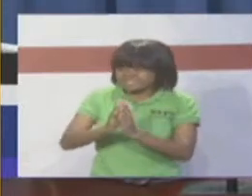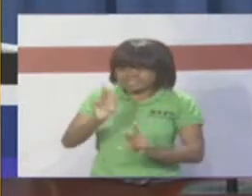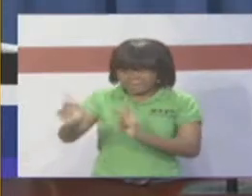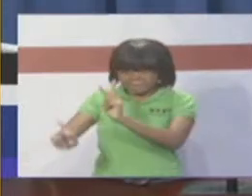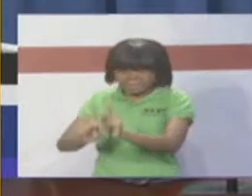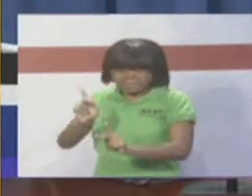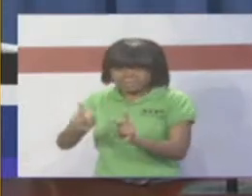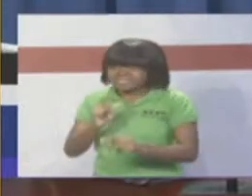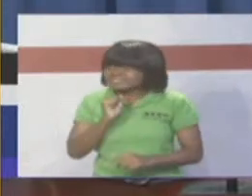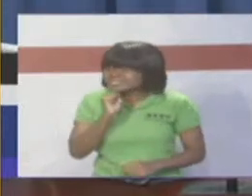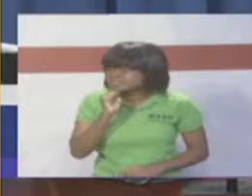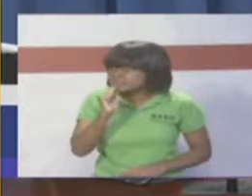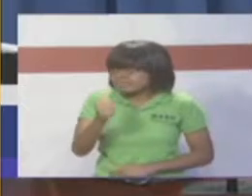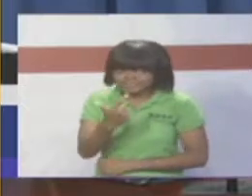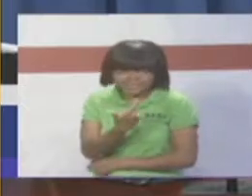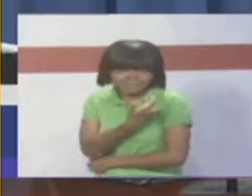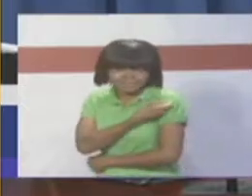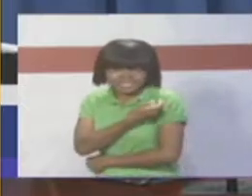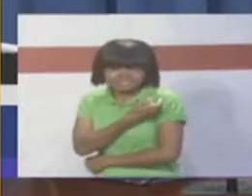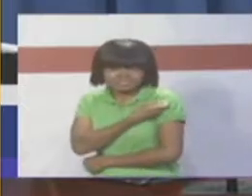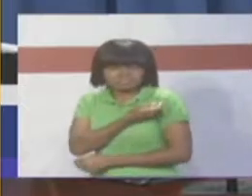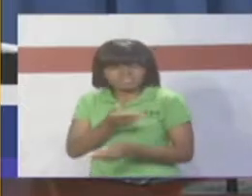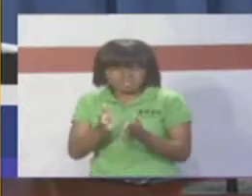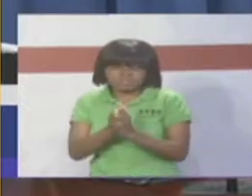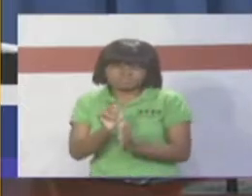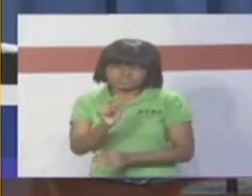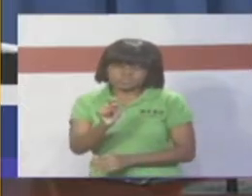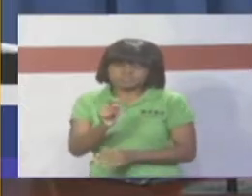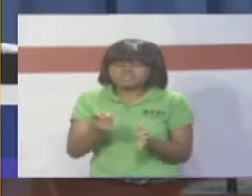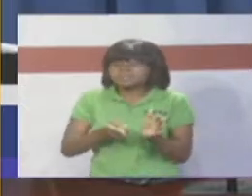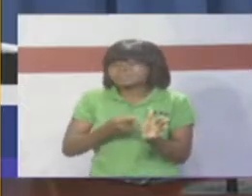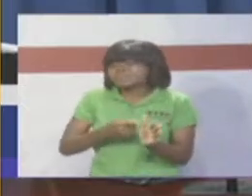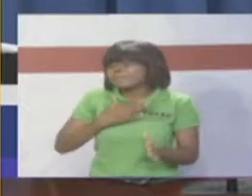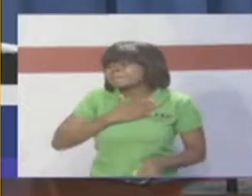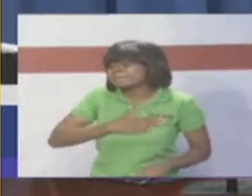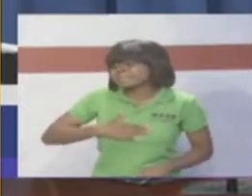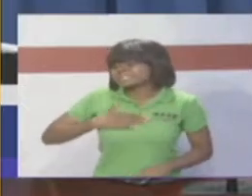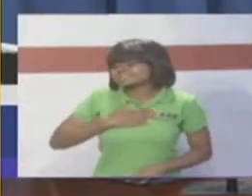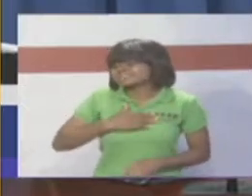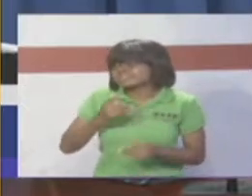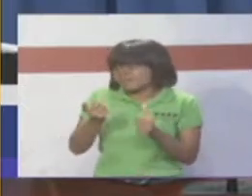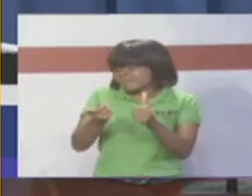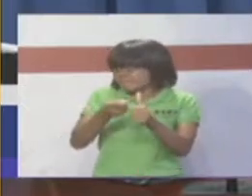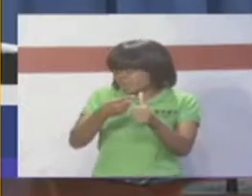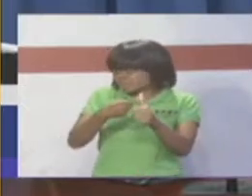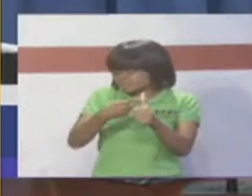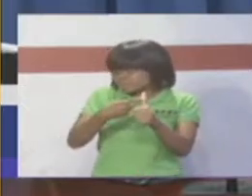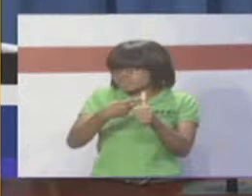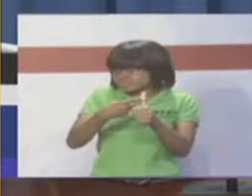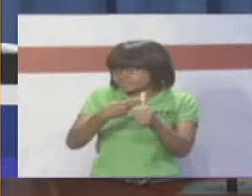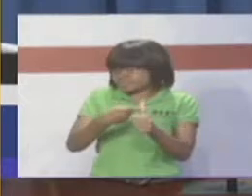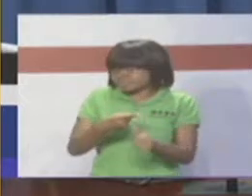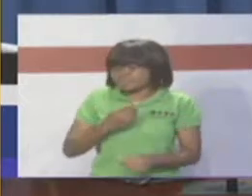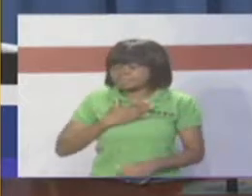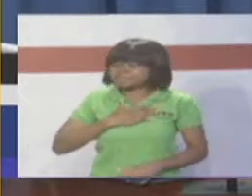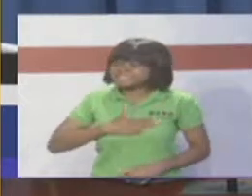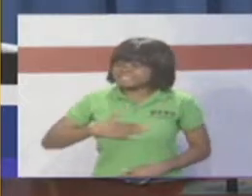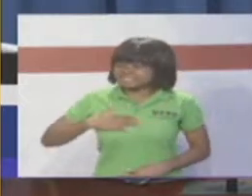exercise your personal and societal responsibilities to all of us to get